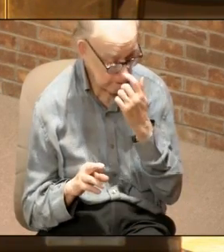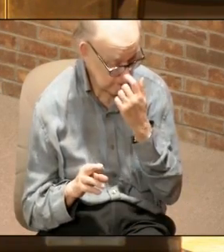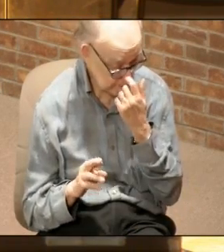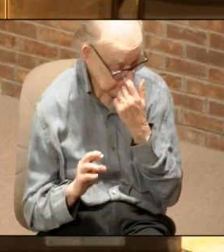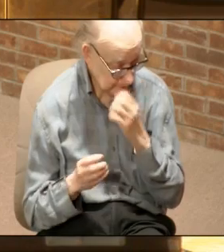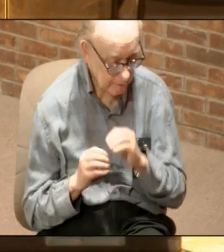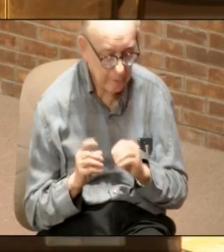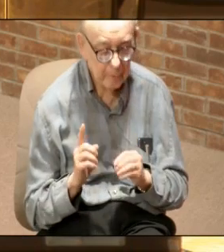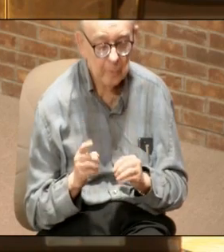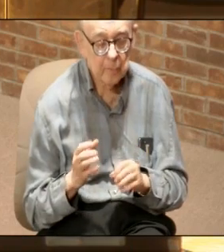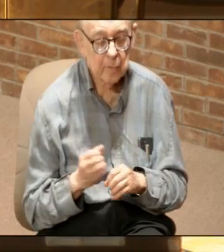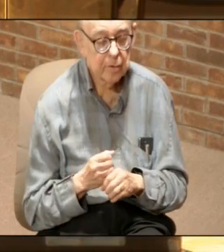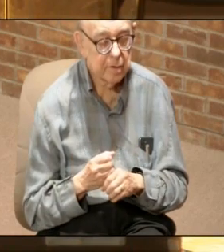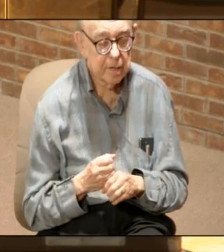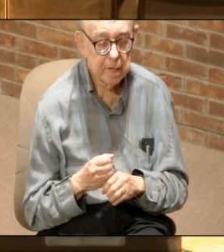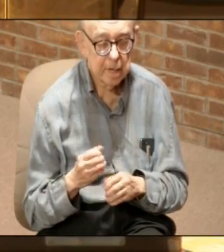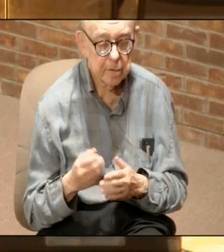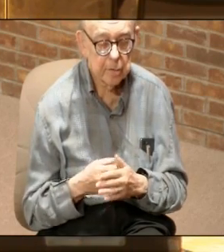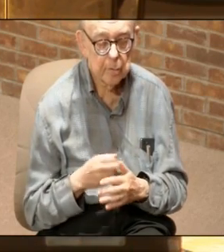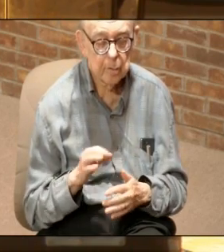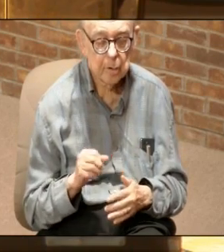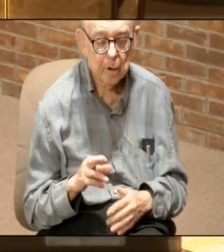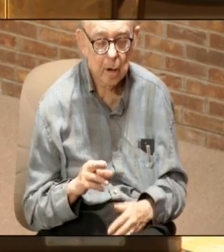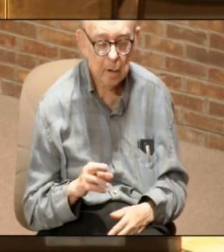Because number one, you couldn't get a new car.